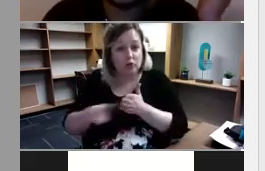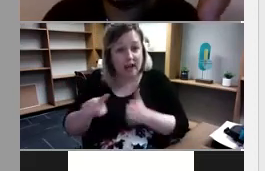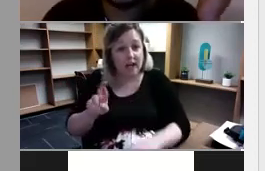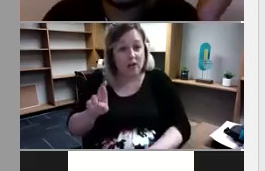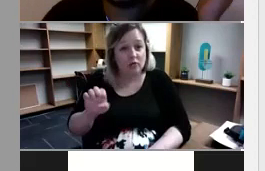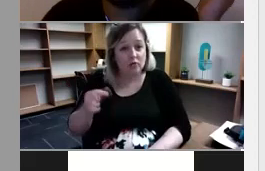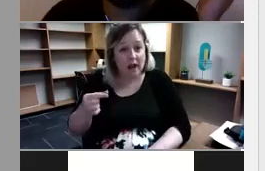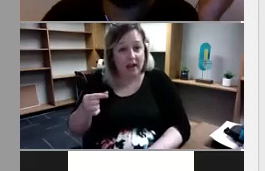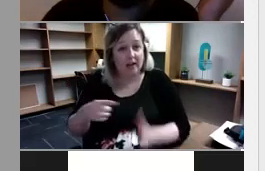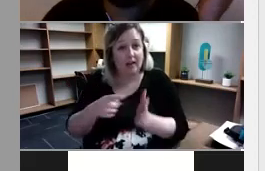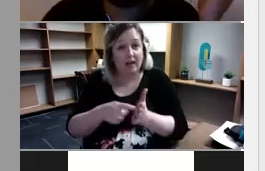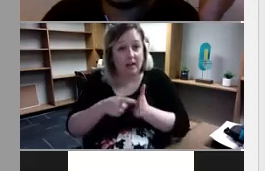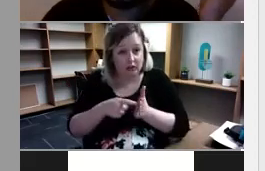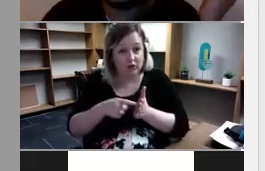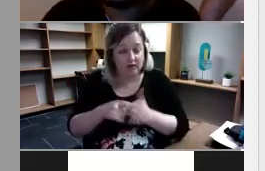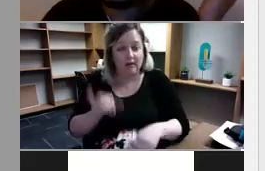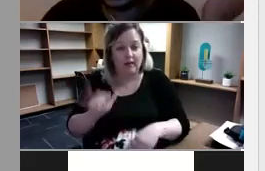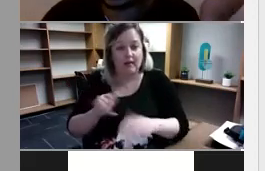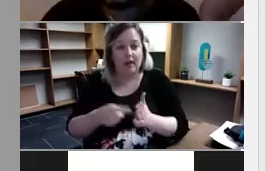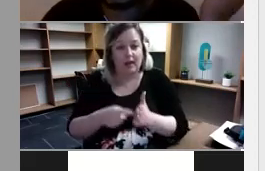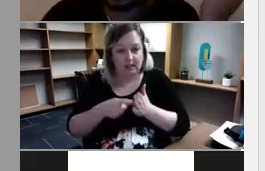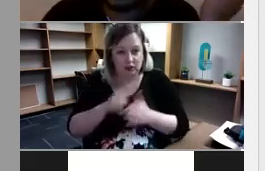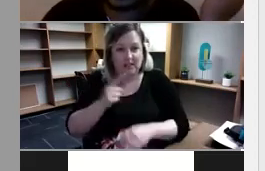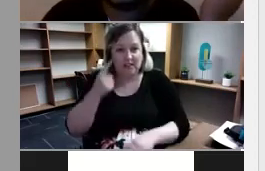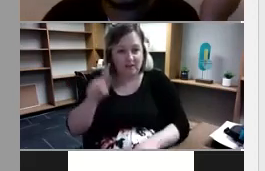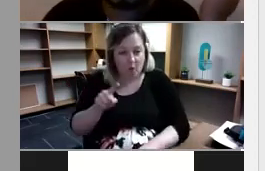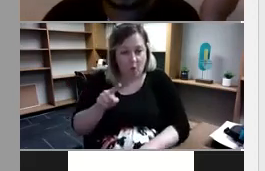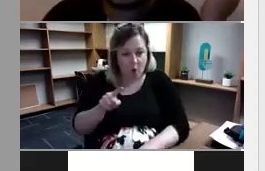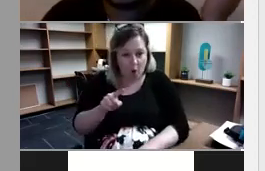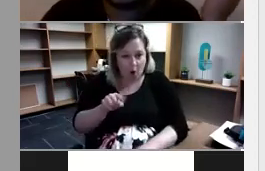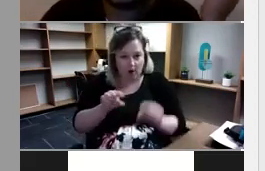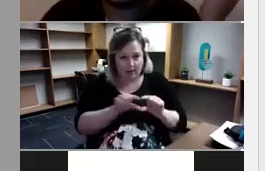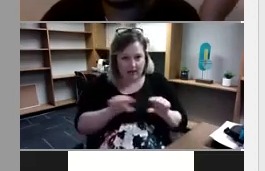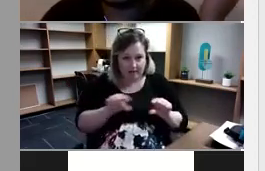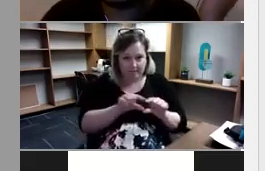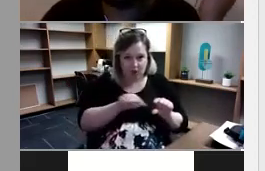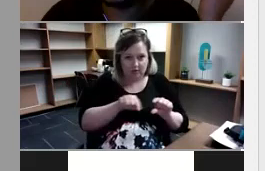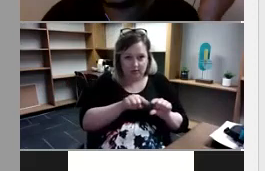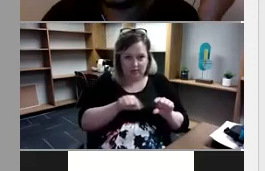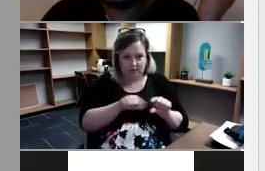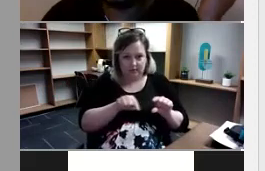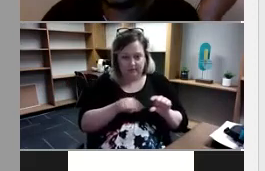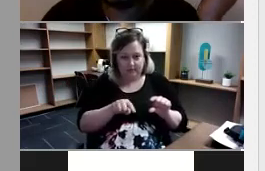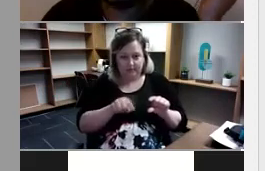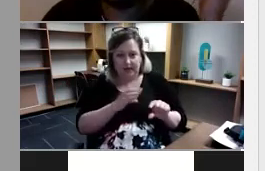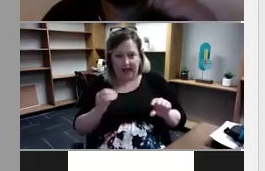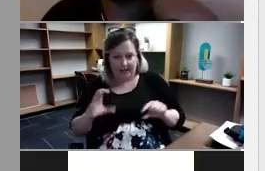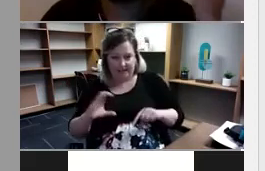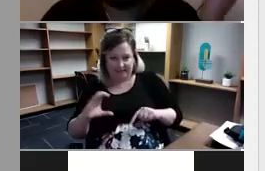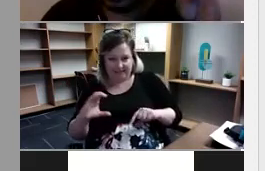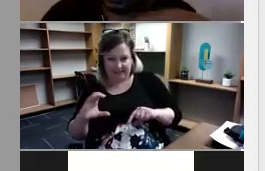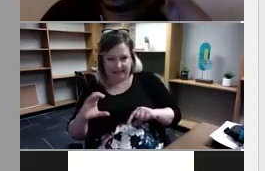condition basically is 4n by 2 raised to the power of 2.5 and c raised to the power of